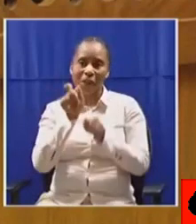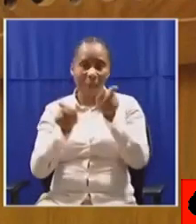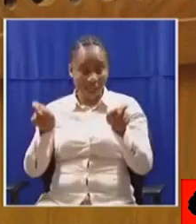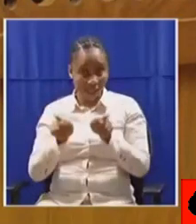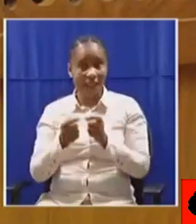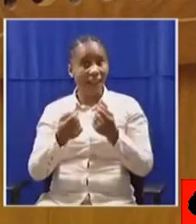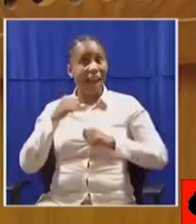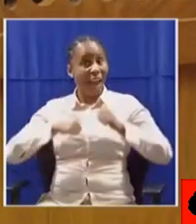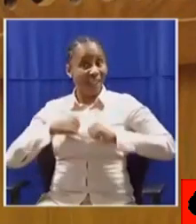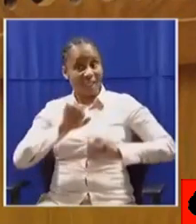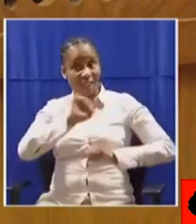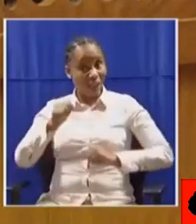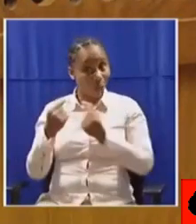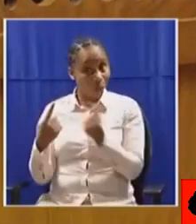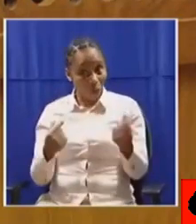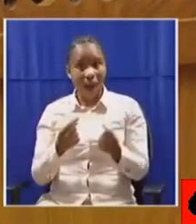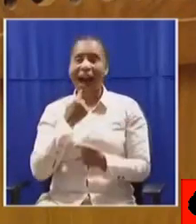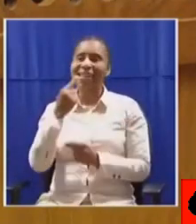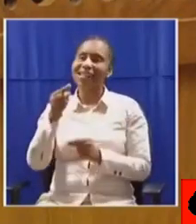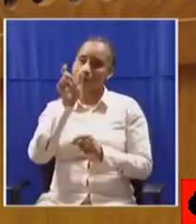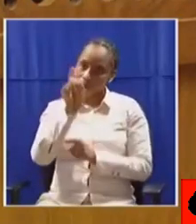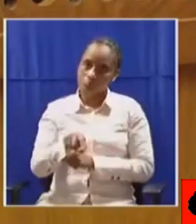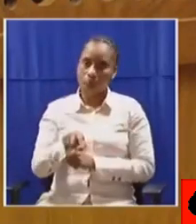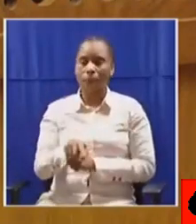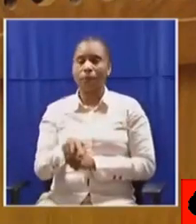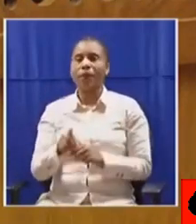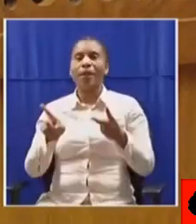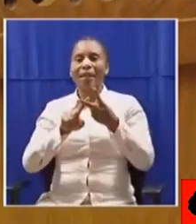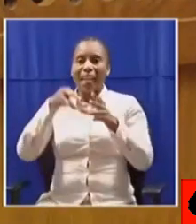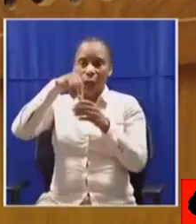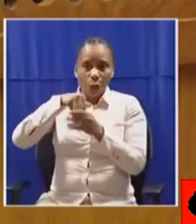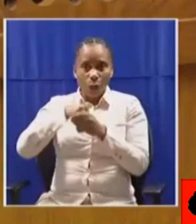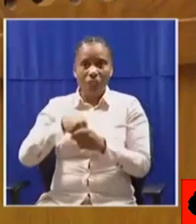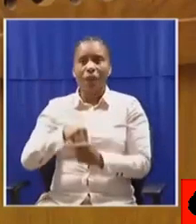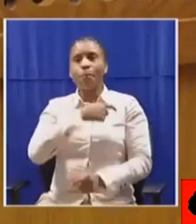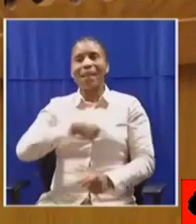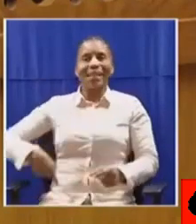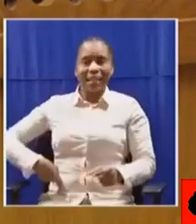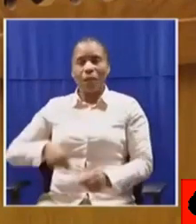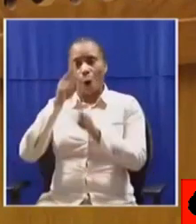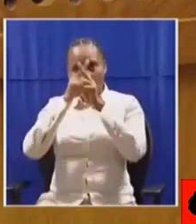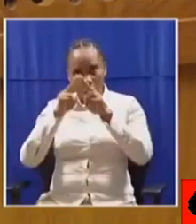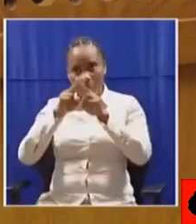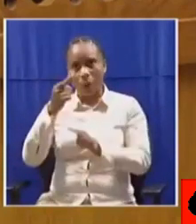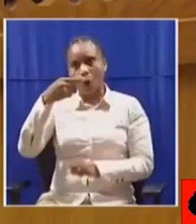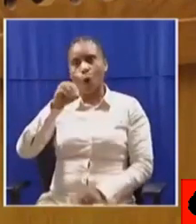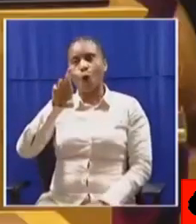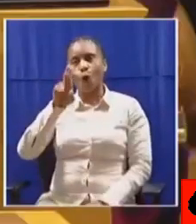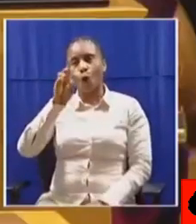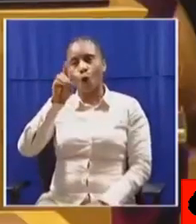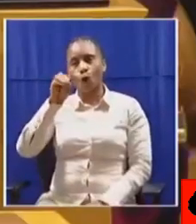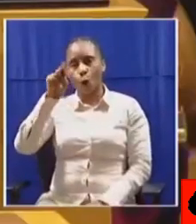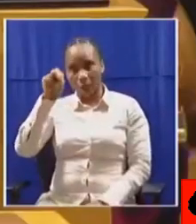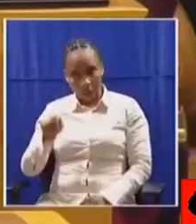That includes the President, that includes Honorable Gordhan, that includes even